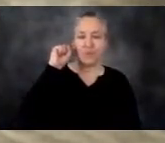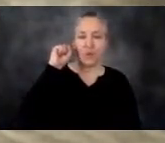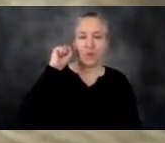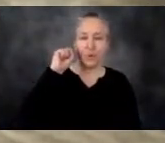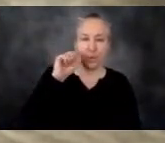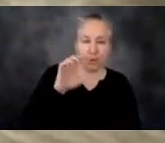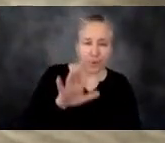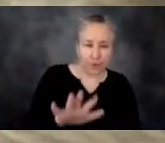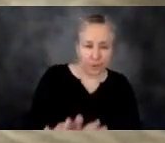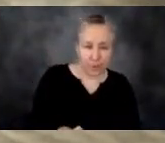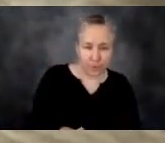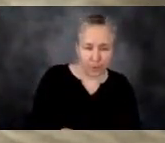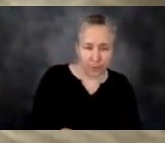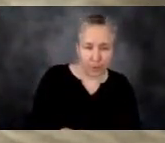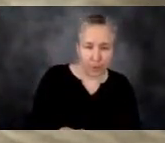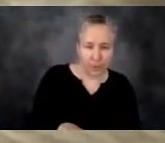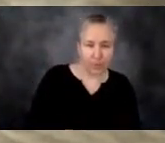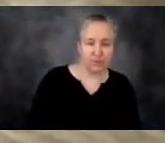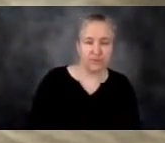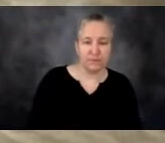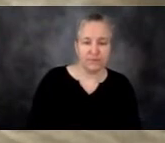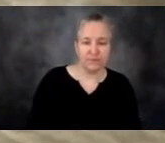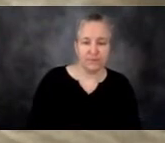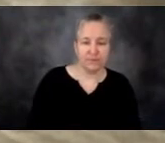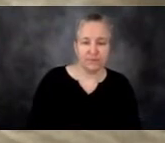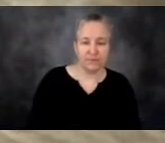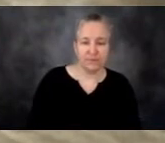And exhale forward.